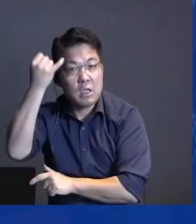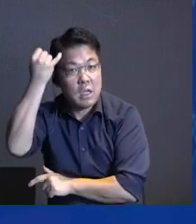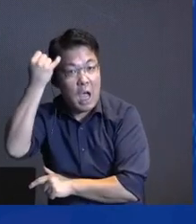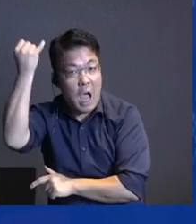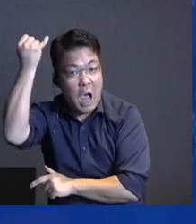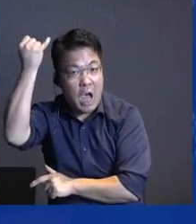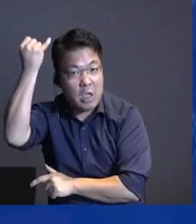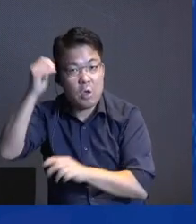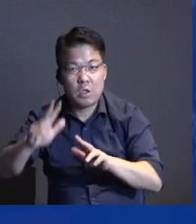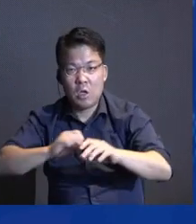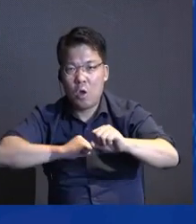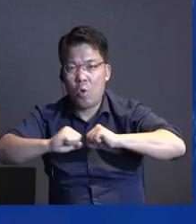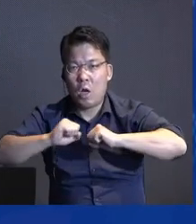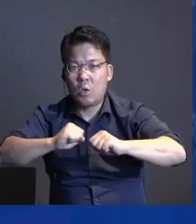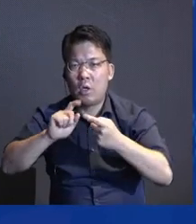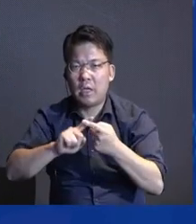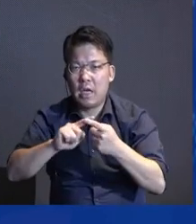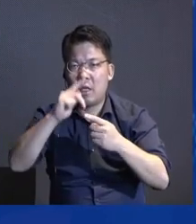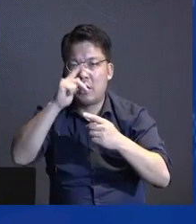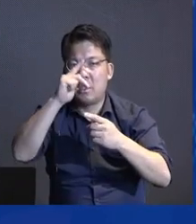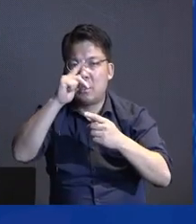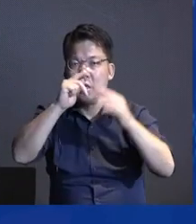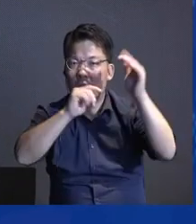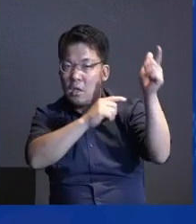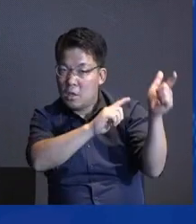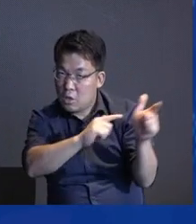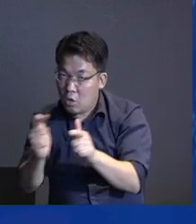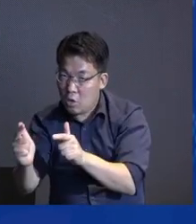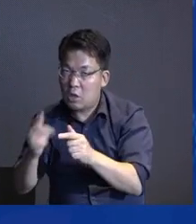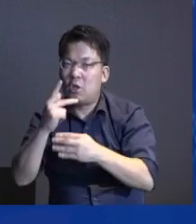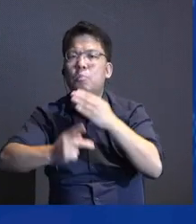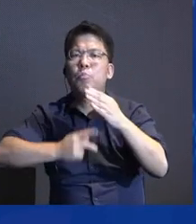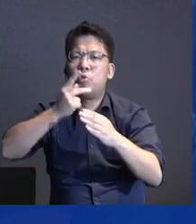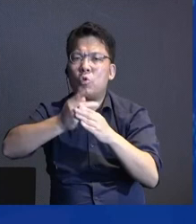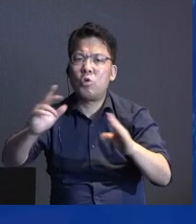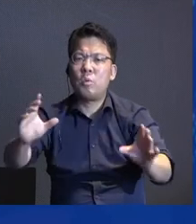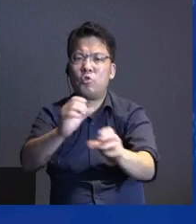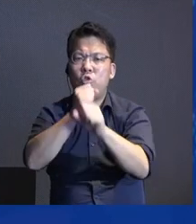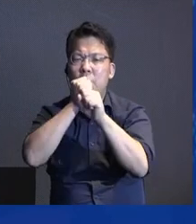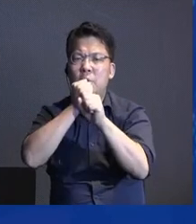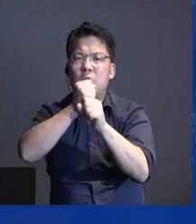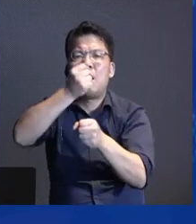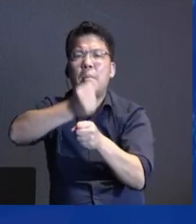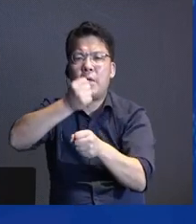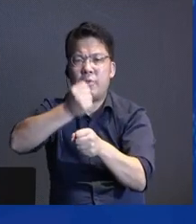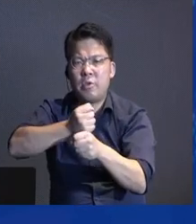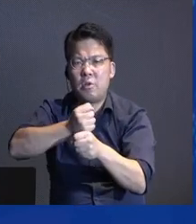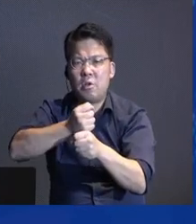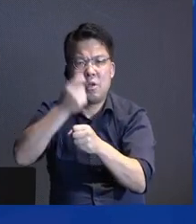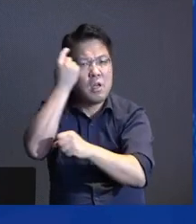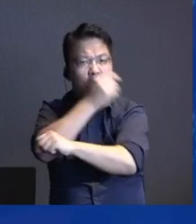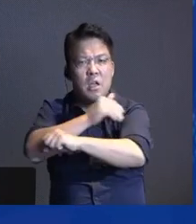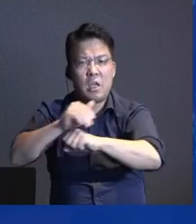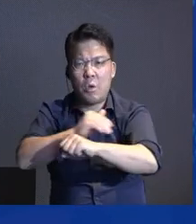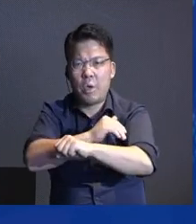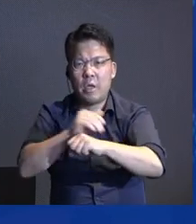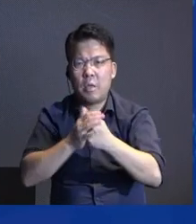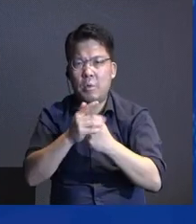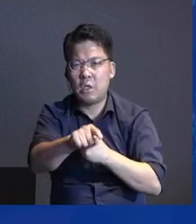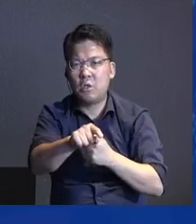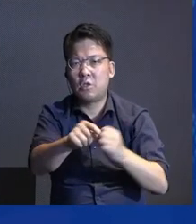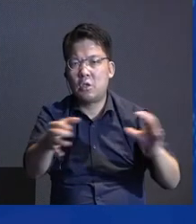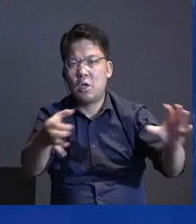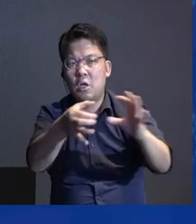to promote human resources education for our staff and for other staff in other company